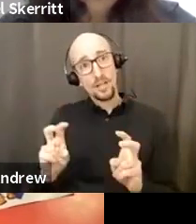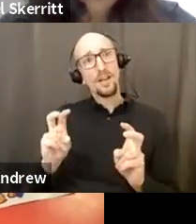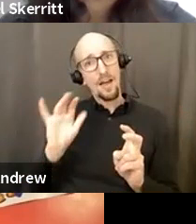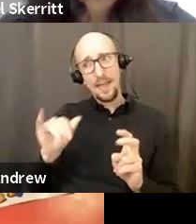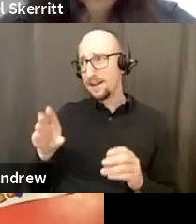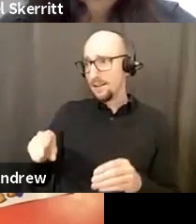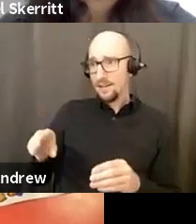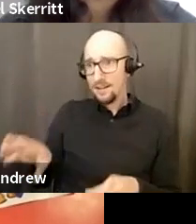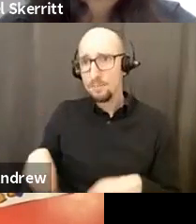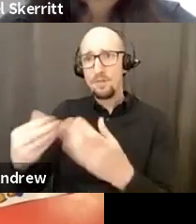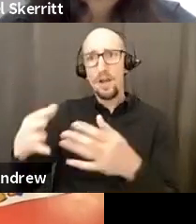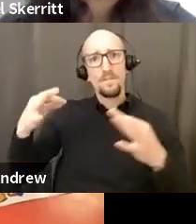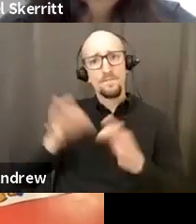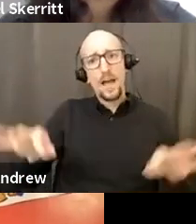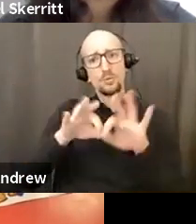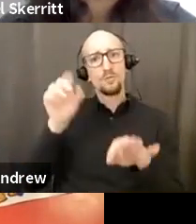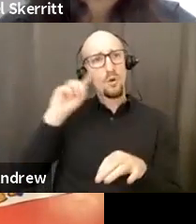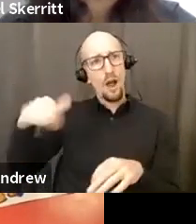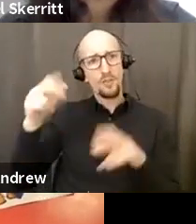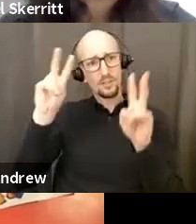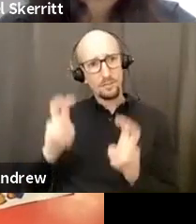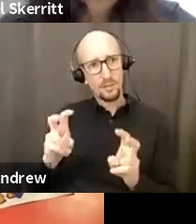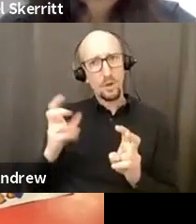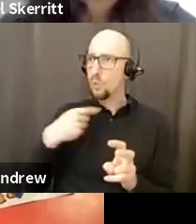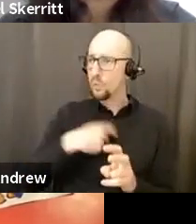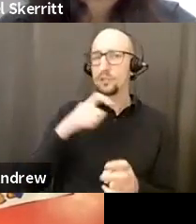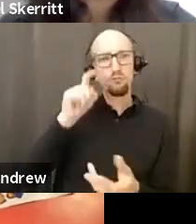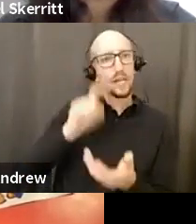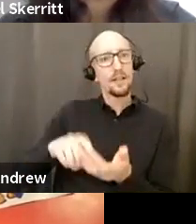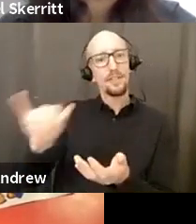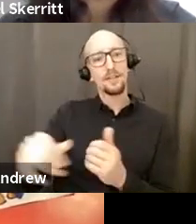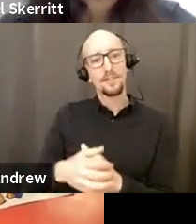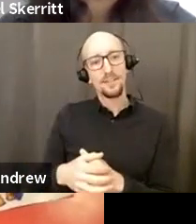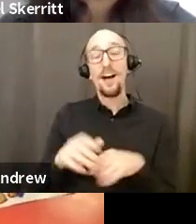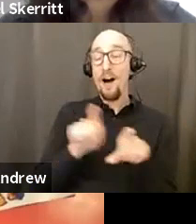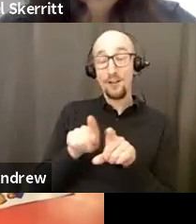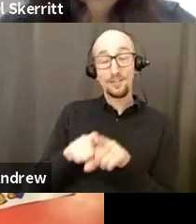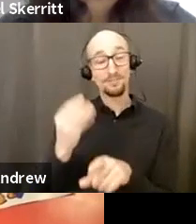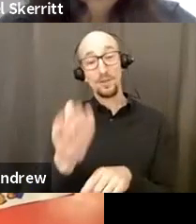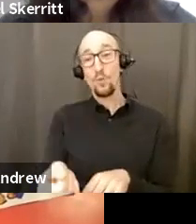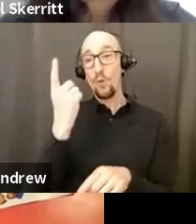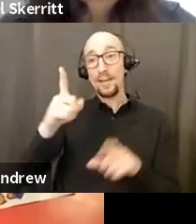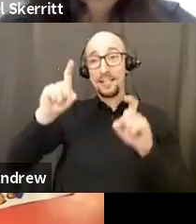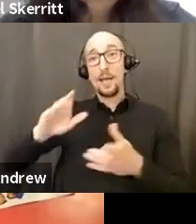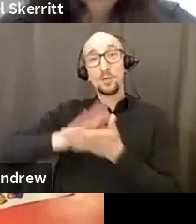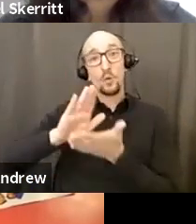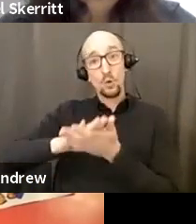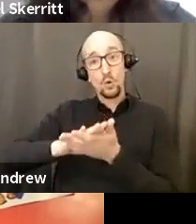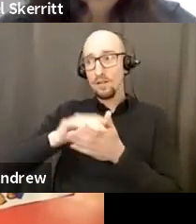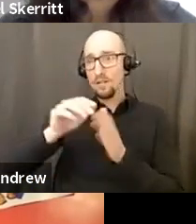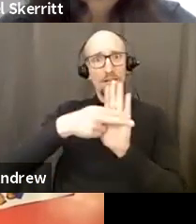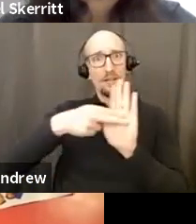important and should be recognized. I also think one of our exam schools is for math and